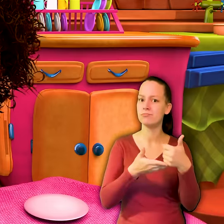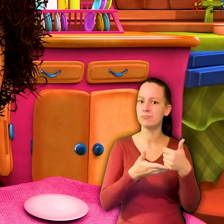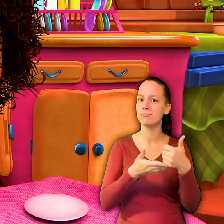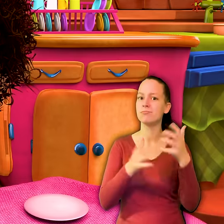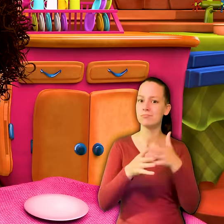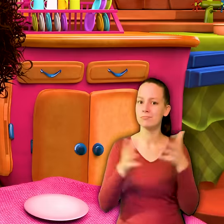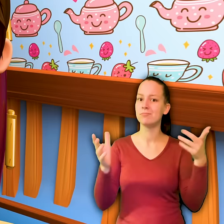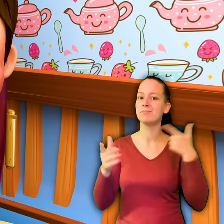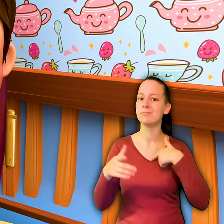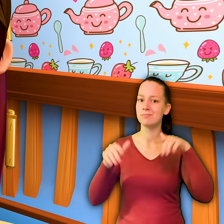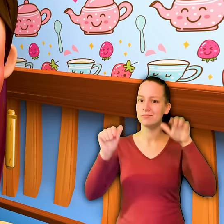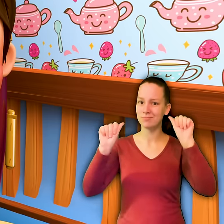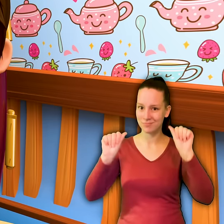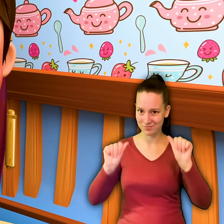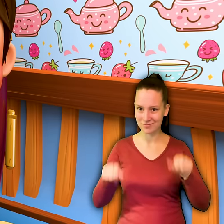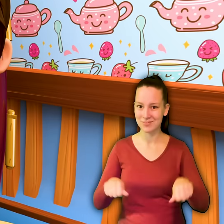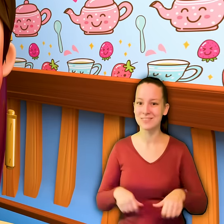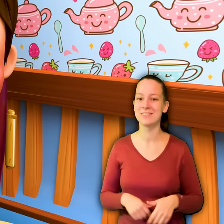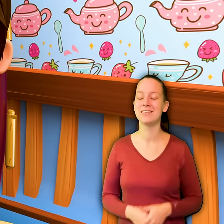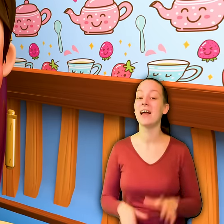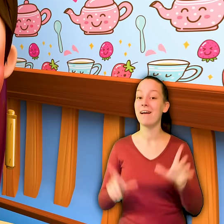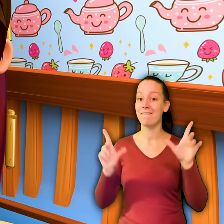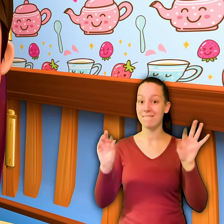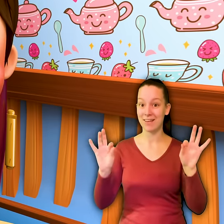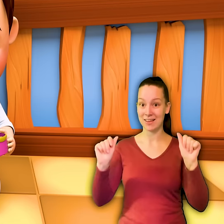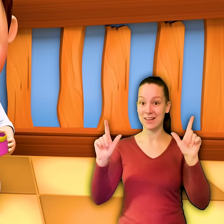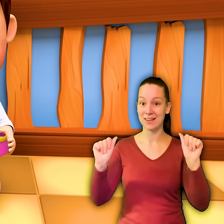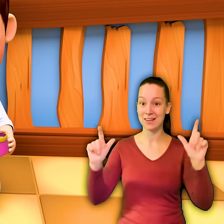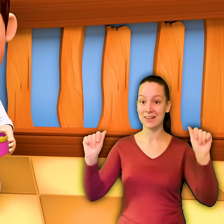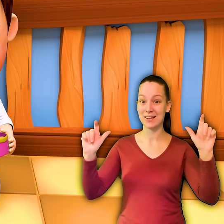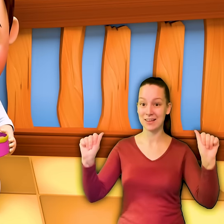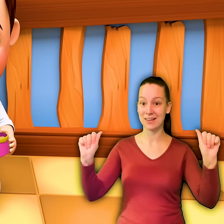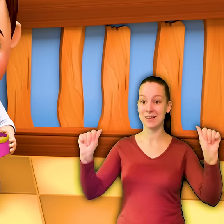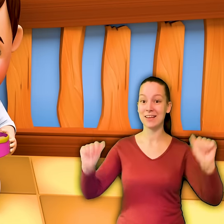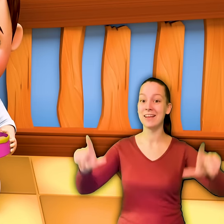i helped as much as i could